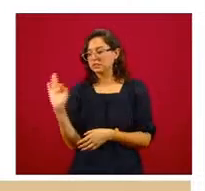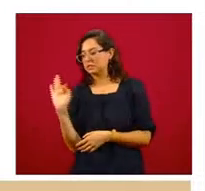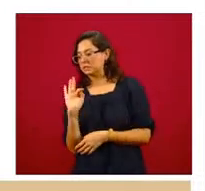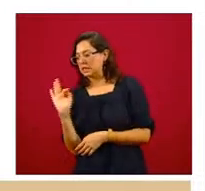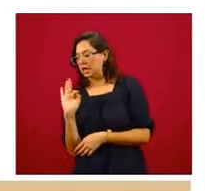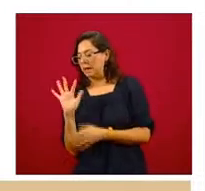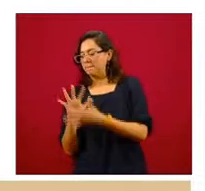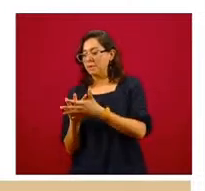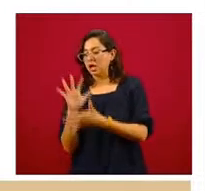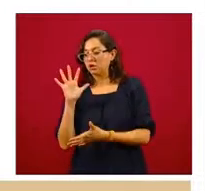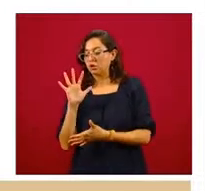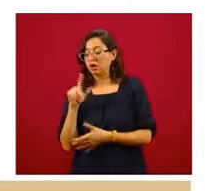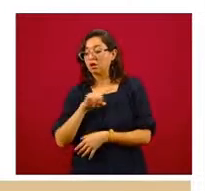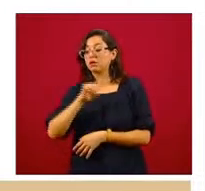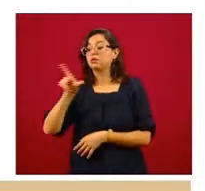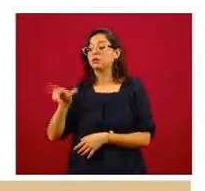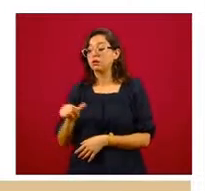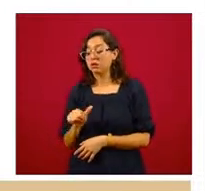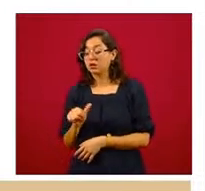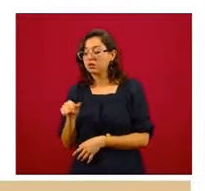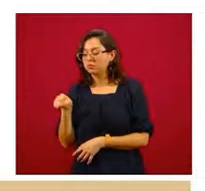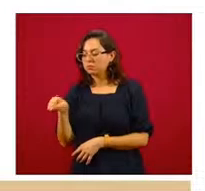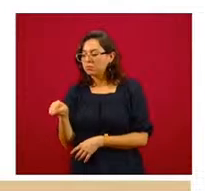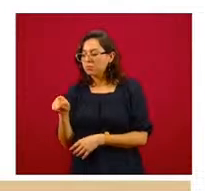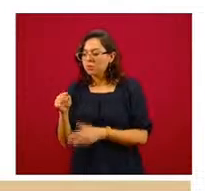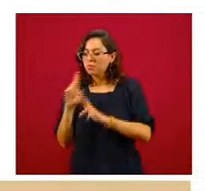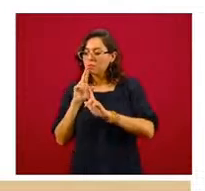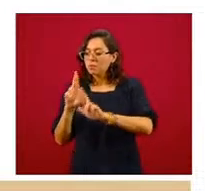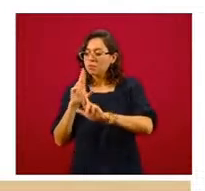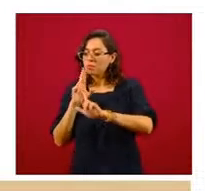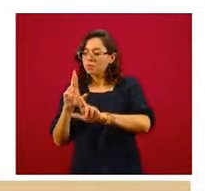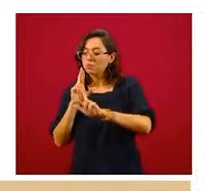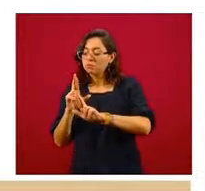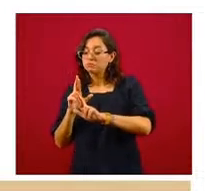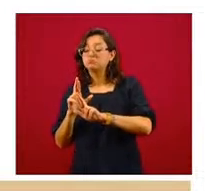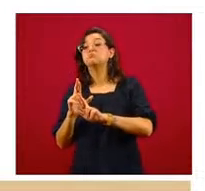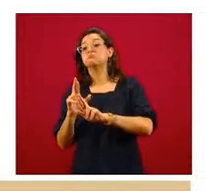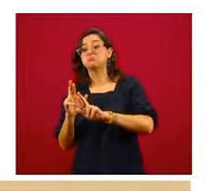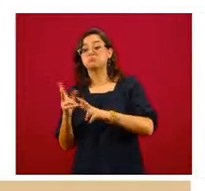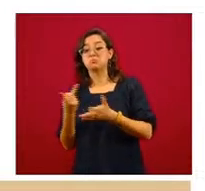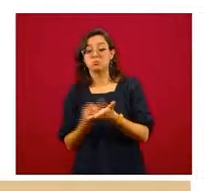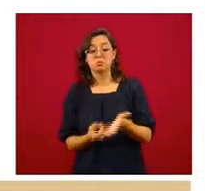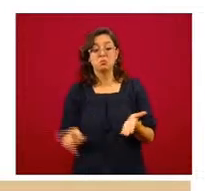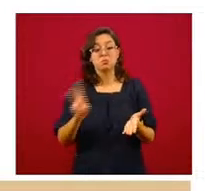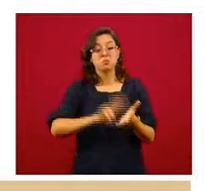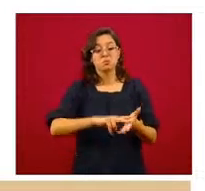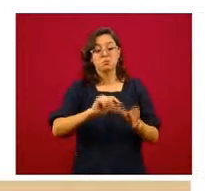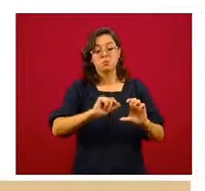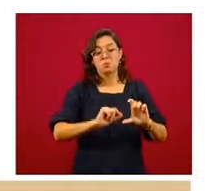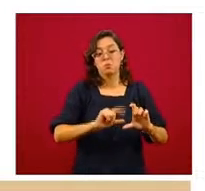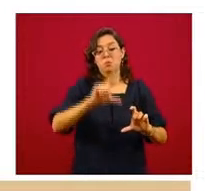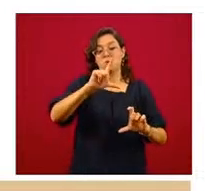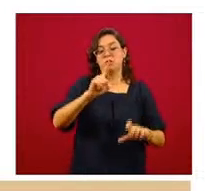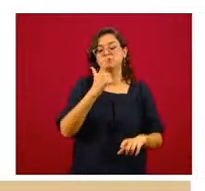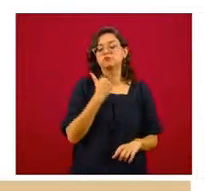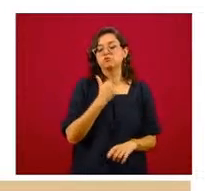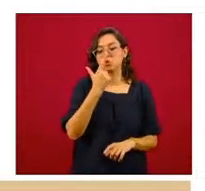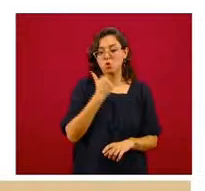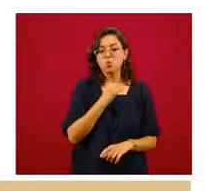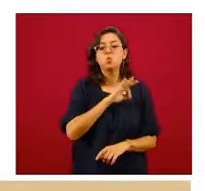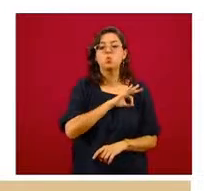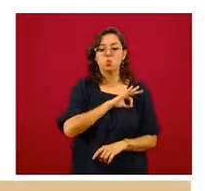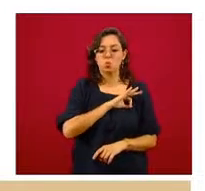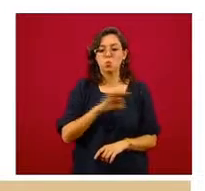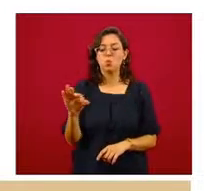more confirmed cases than suspected cases. This means that perhaps the figures